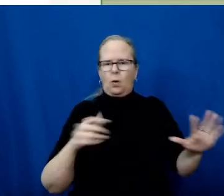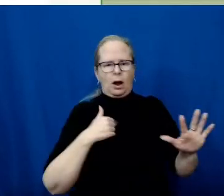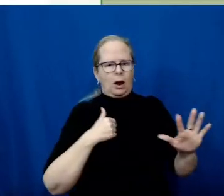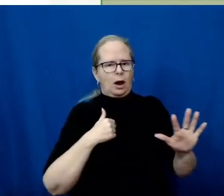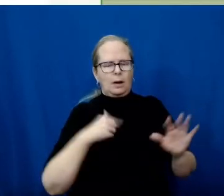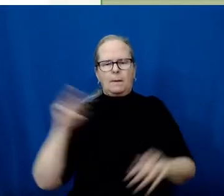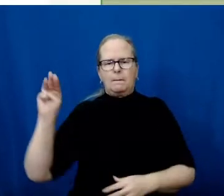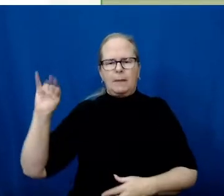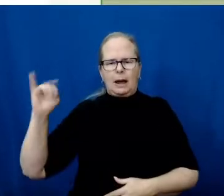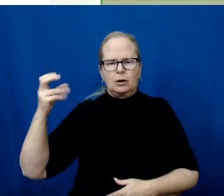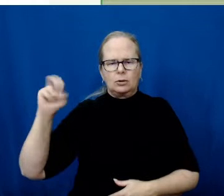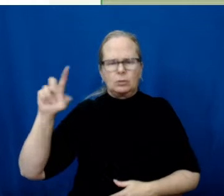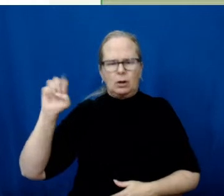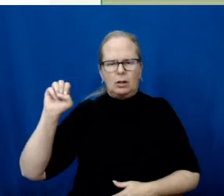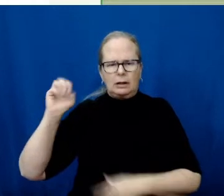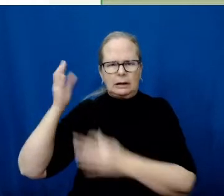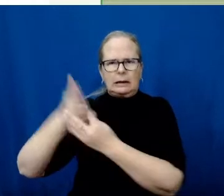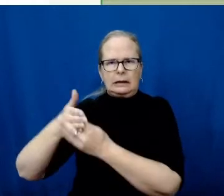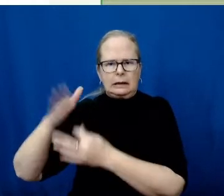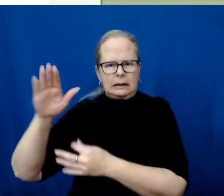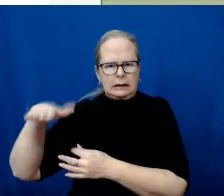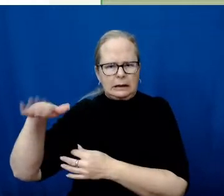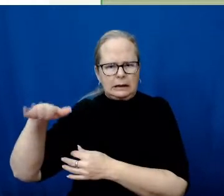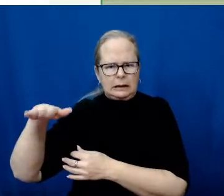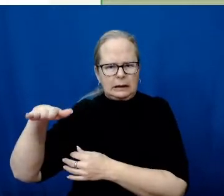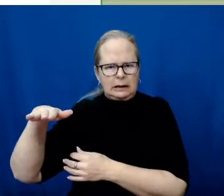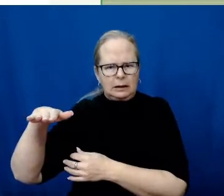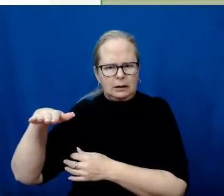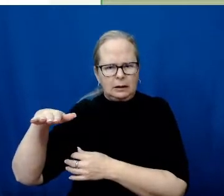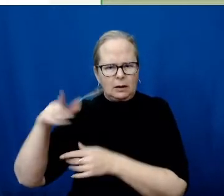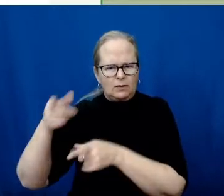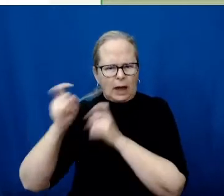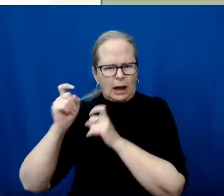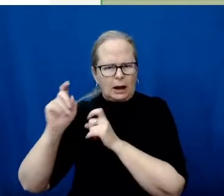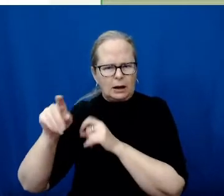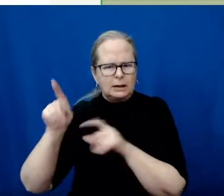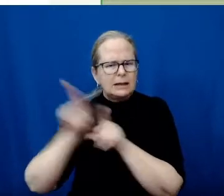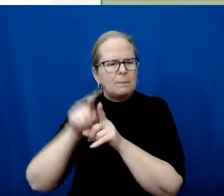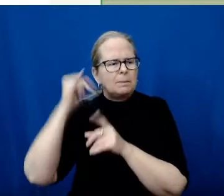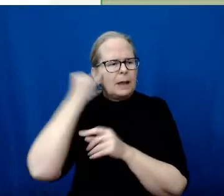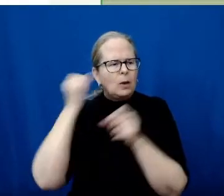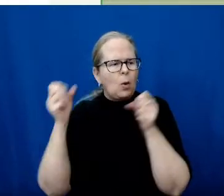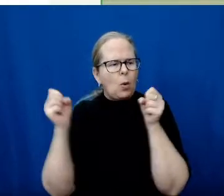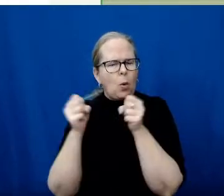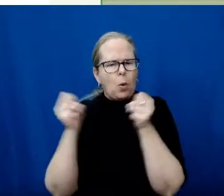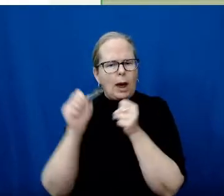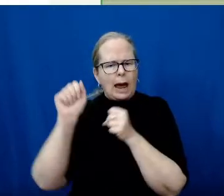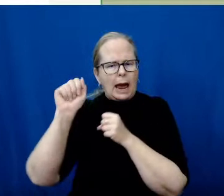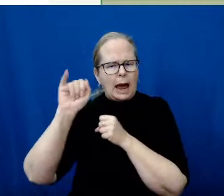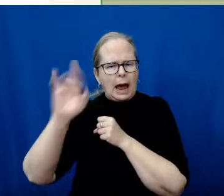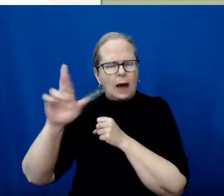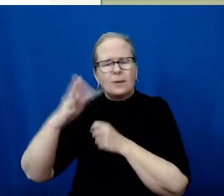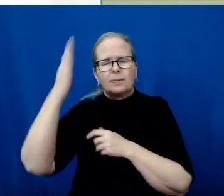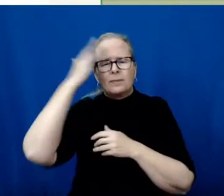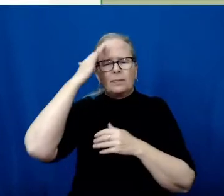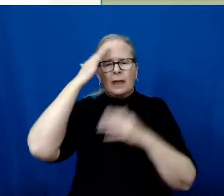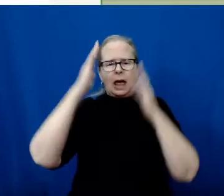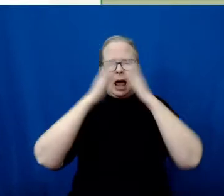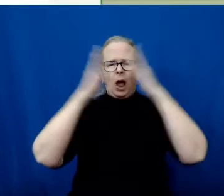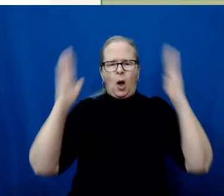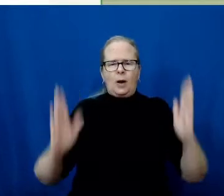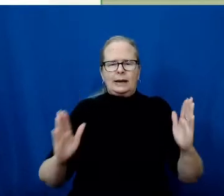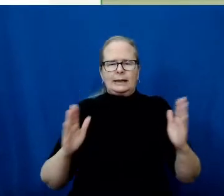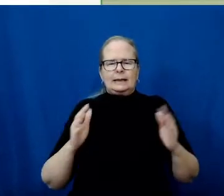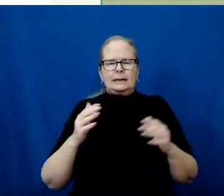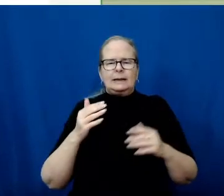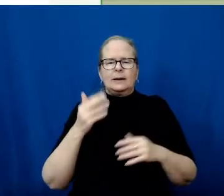air return? So like the big one? Exactly. Okay. So I want to cover that cold air return. Correct.